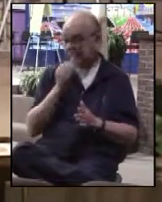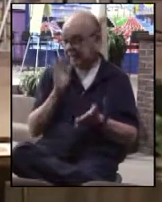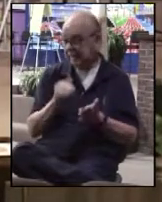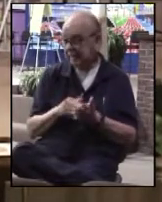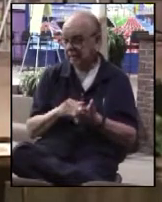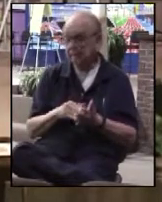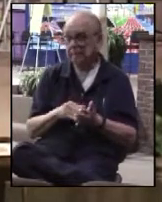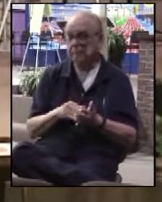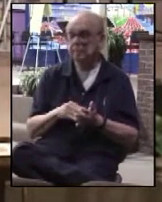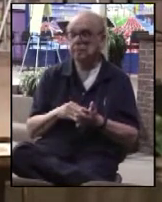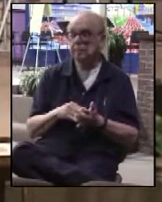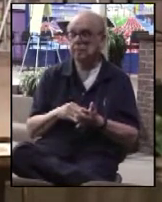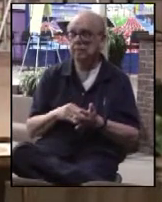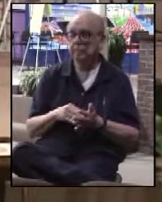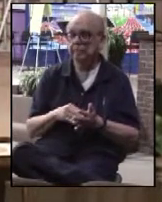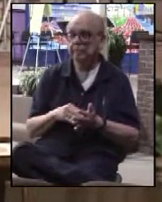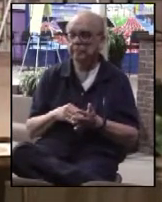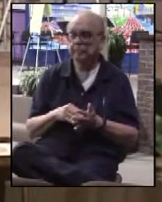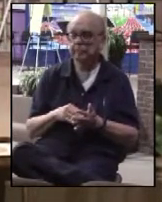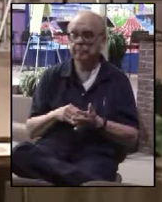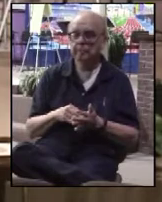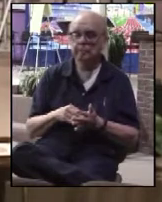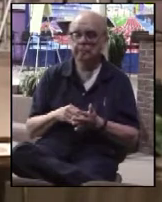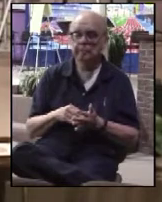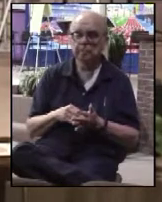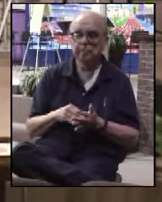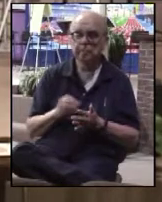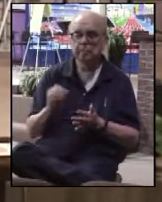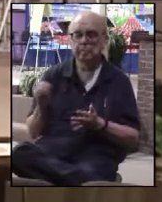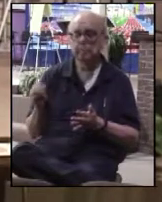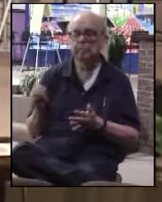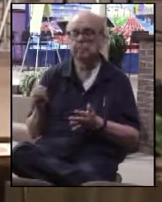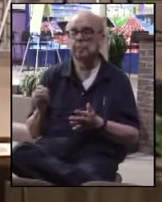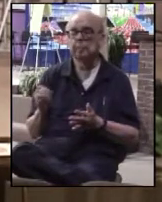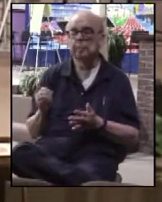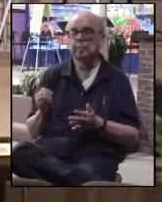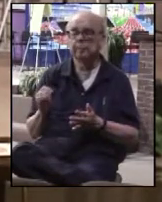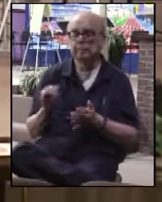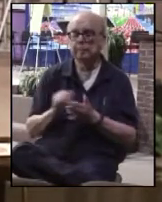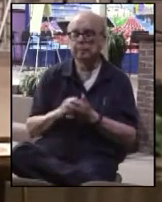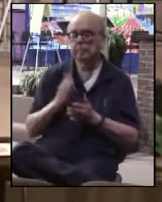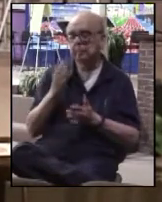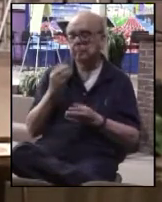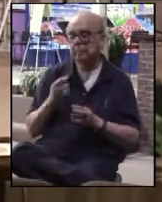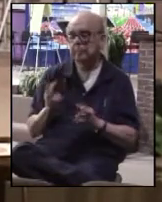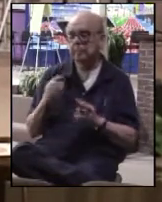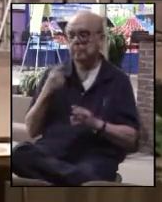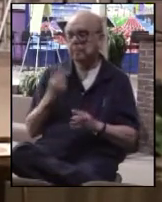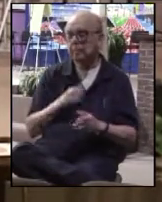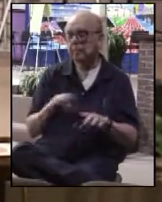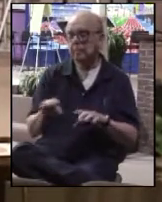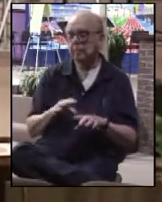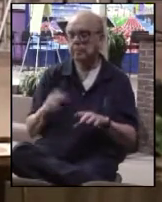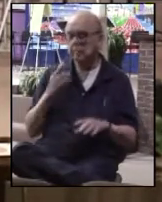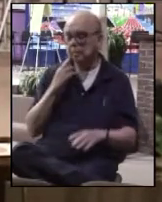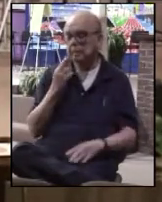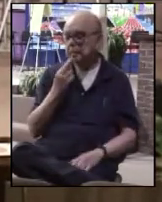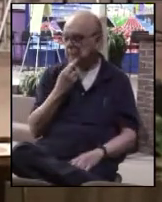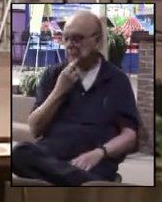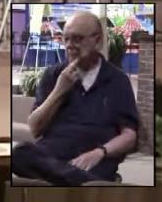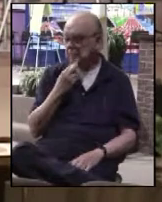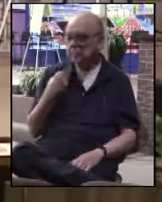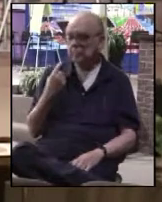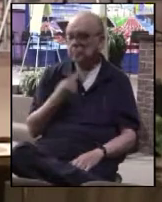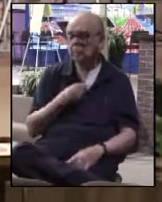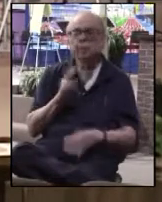and so that's the way we treat a restaurant we're a